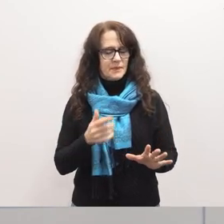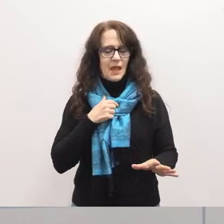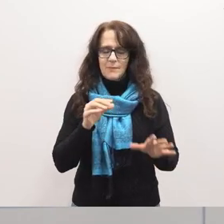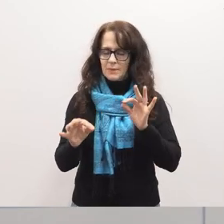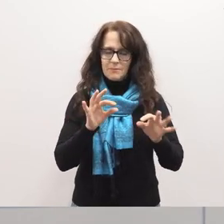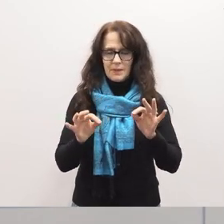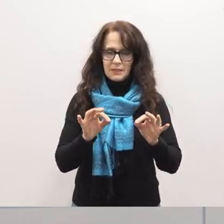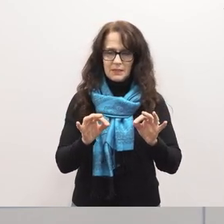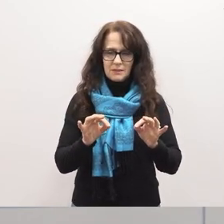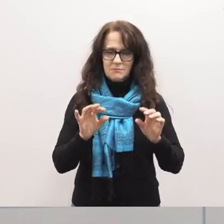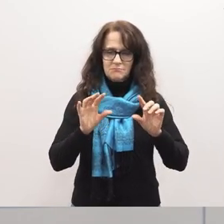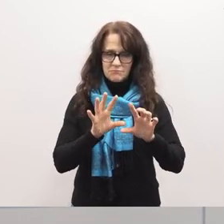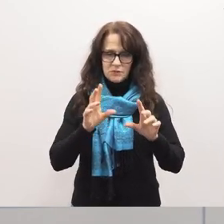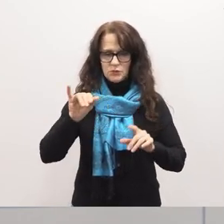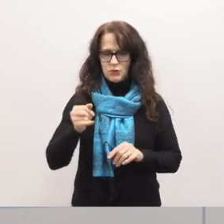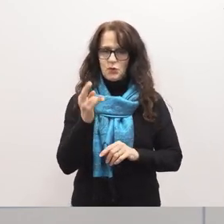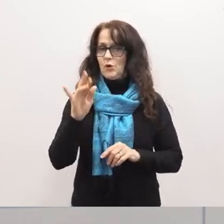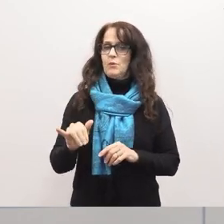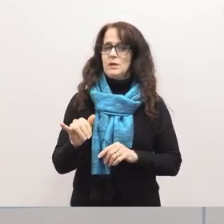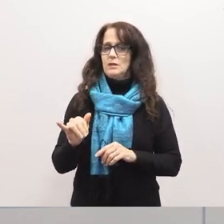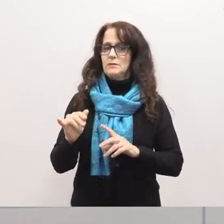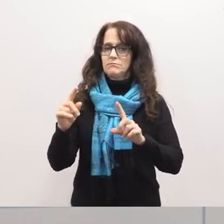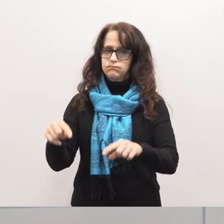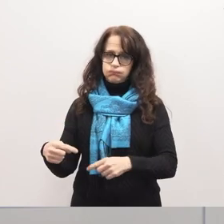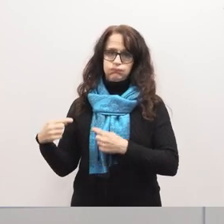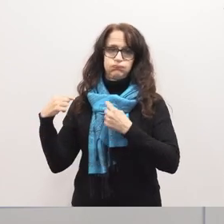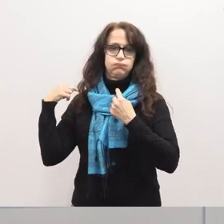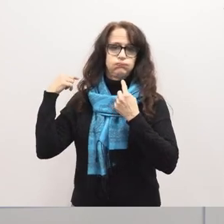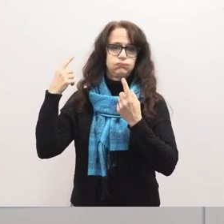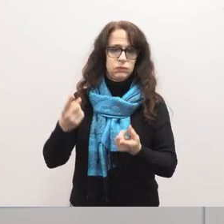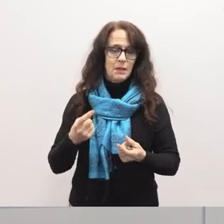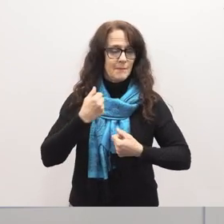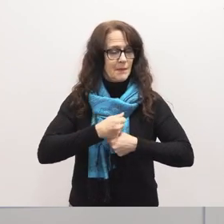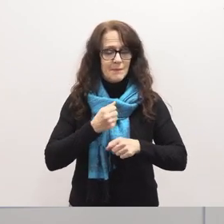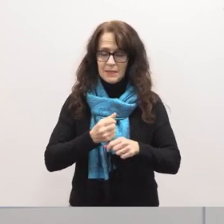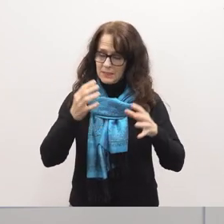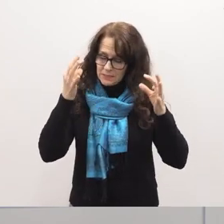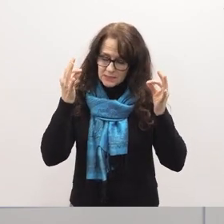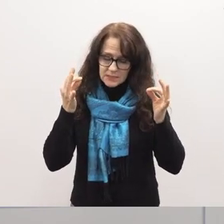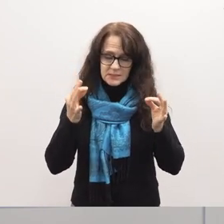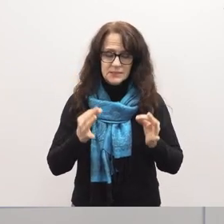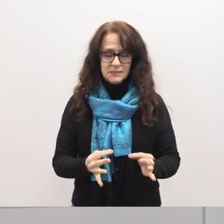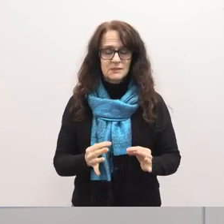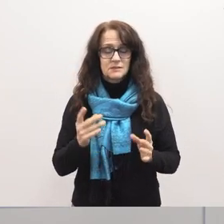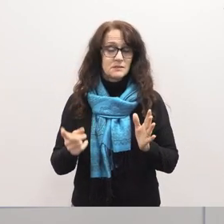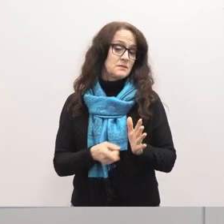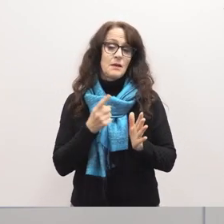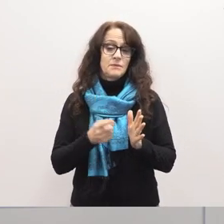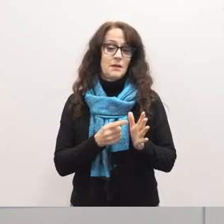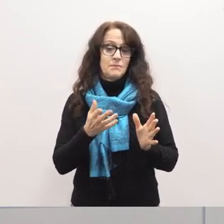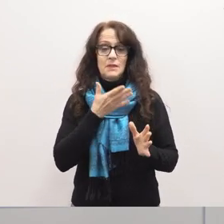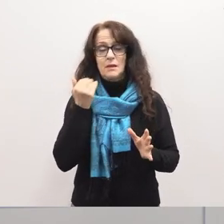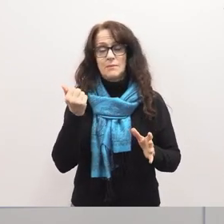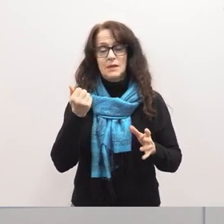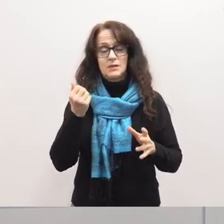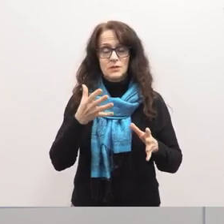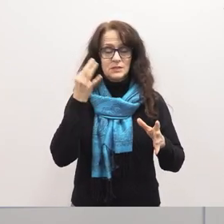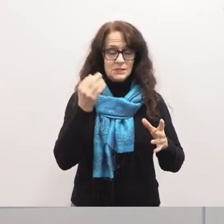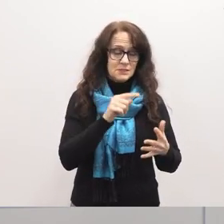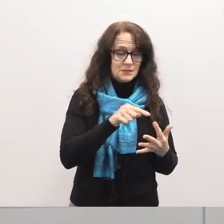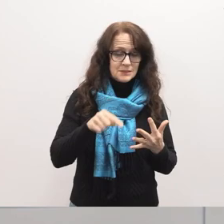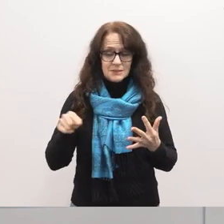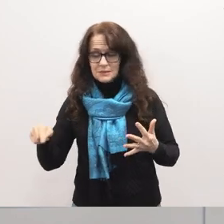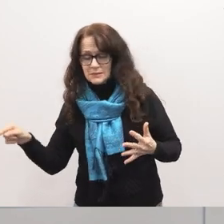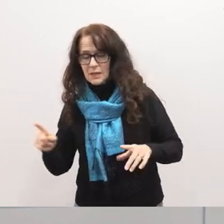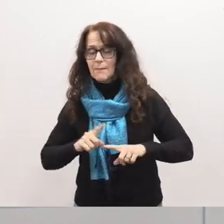for a long time, and I've been making decisions, and sometimes I make better decisions than other ones,